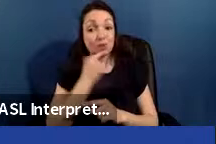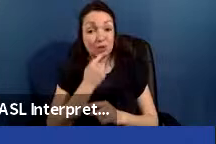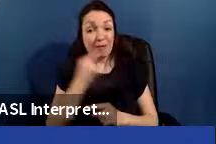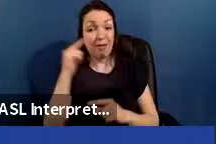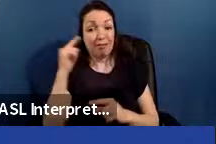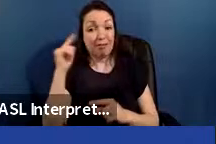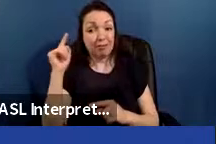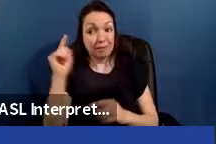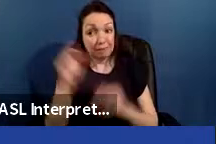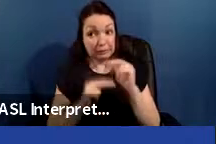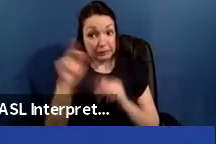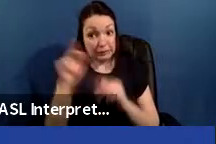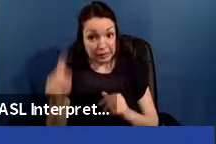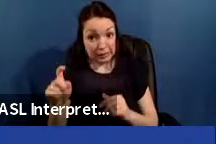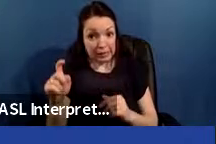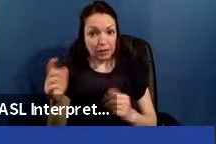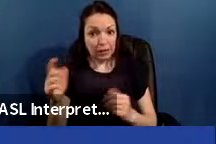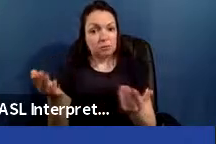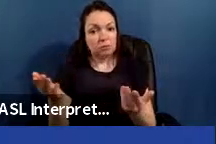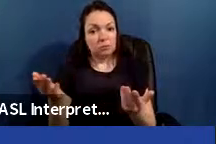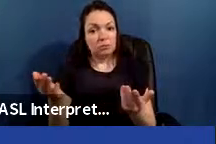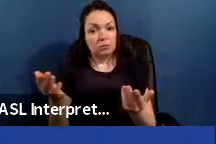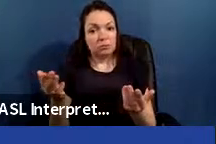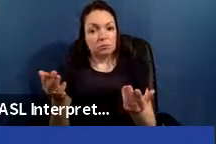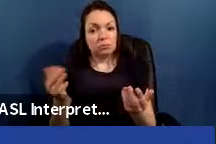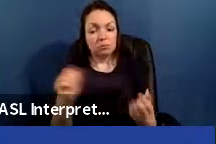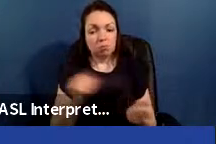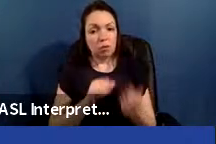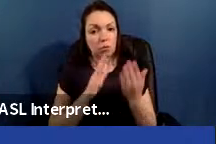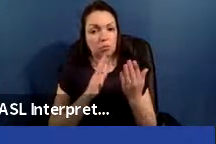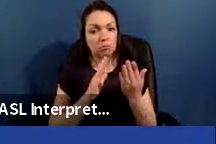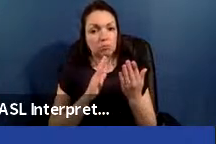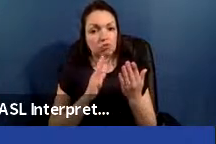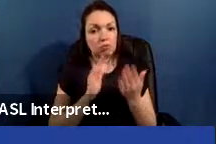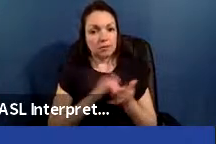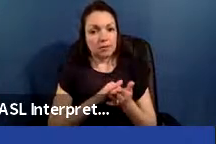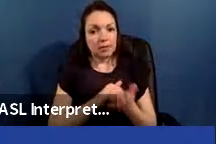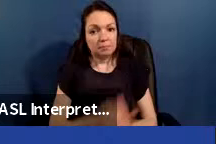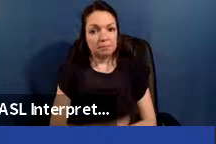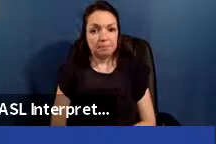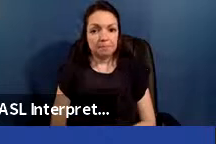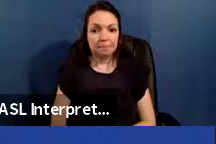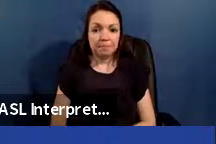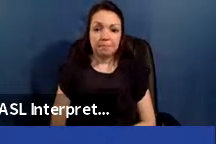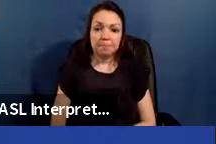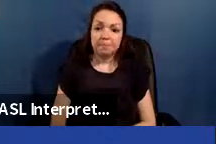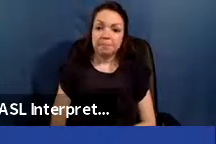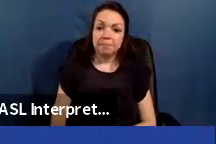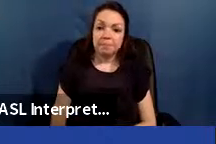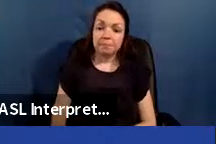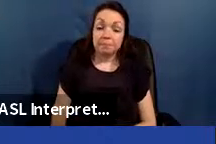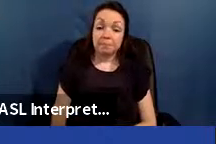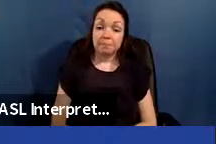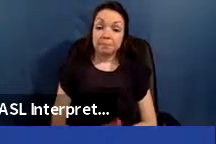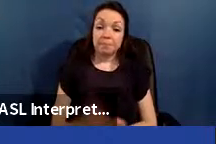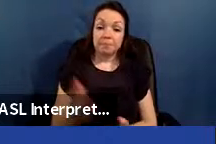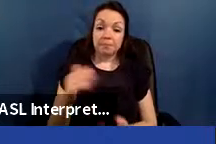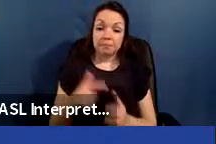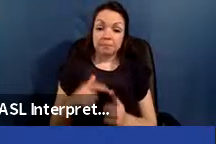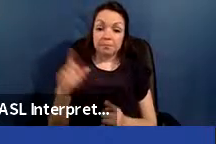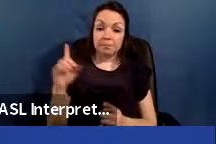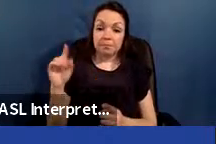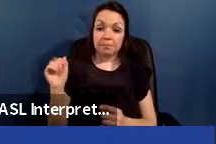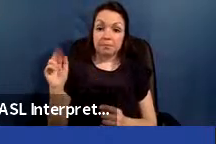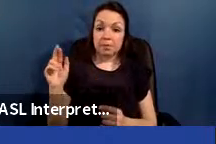for CPS business operations. Thank you for that, Vinny. This next one's from Darlene,